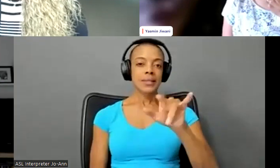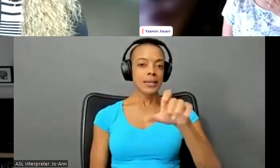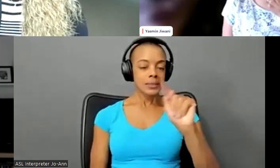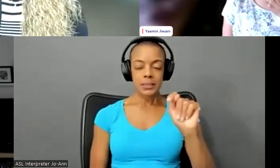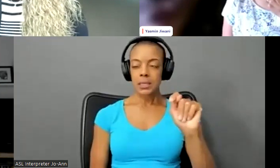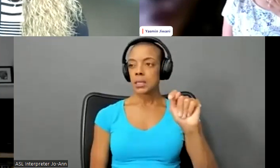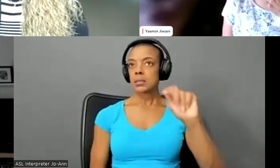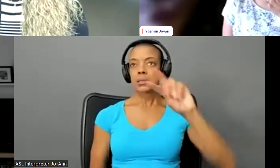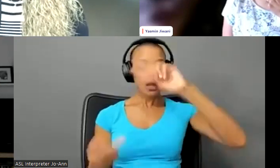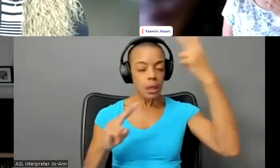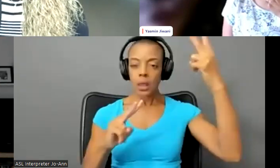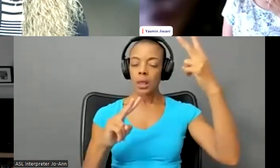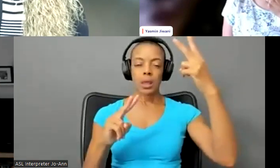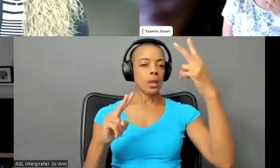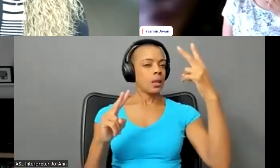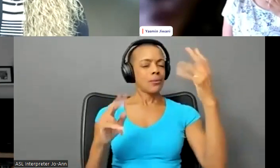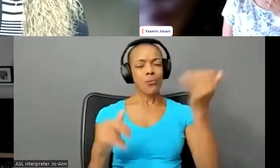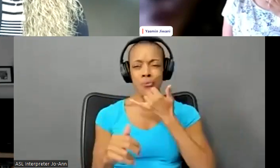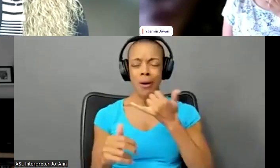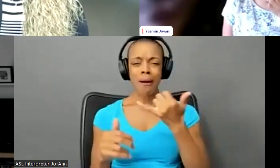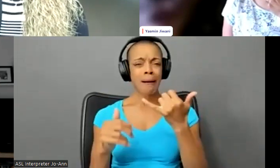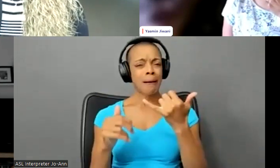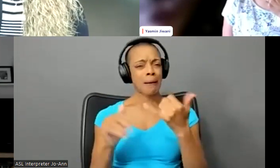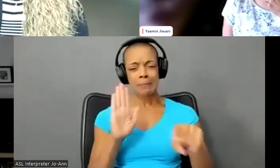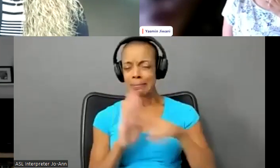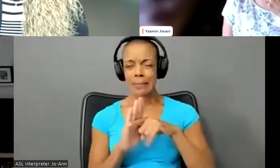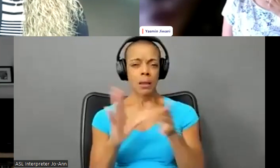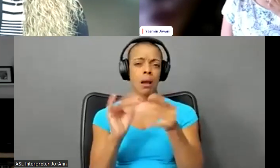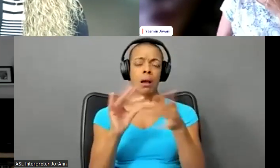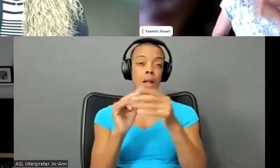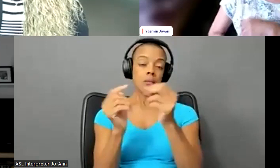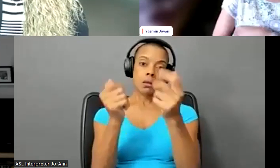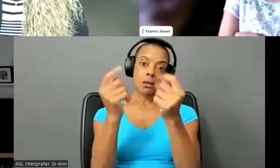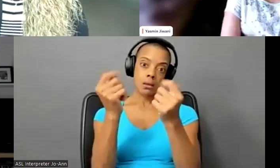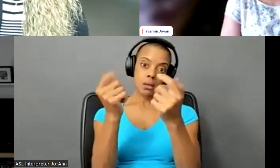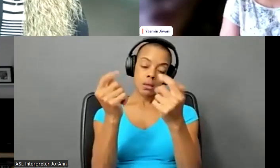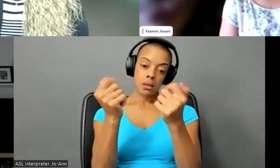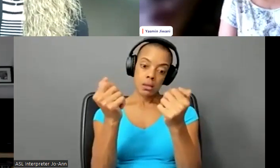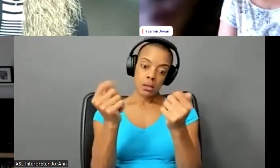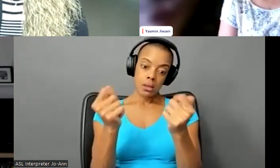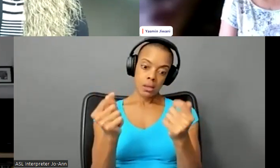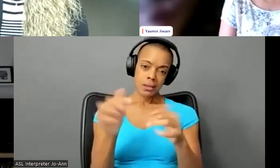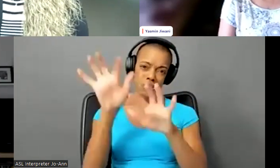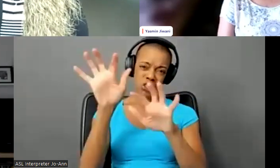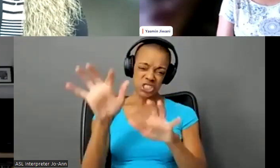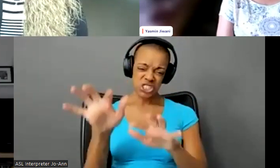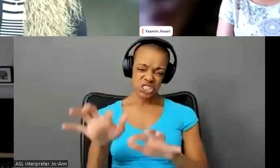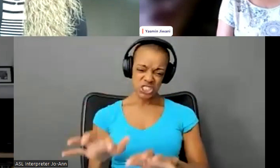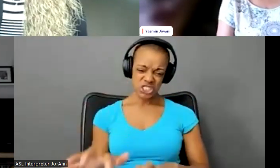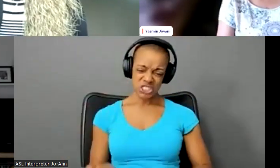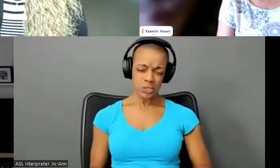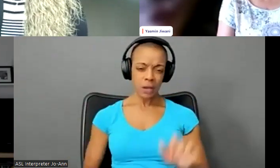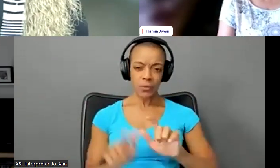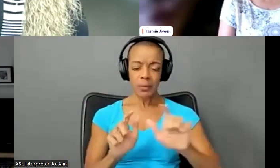ill-informed comments from people that, again, are, you know, very, very ignorant to